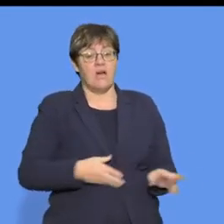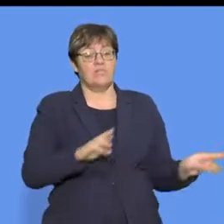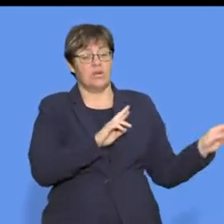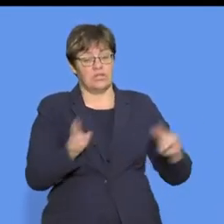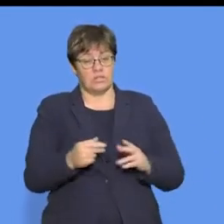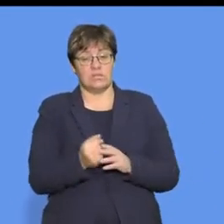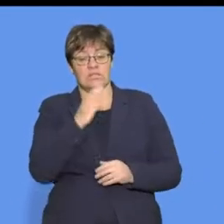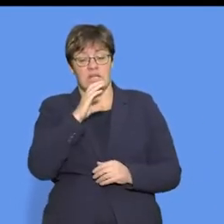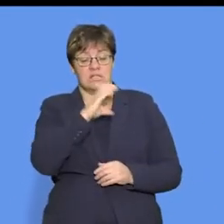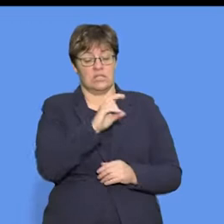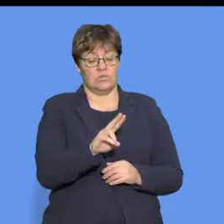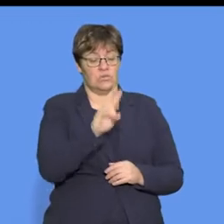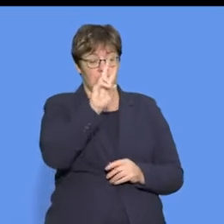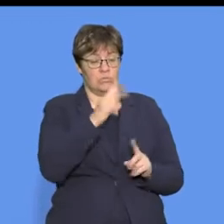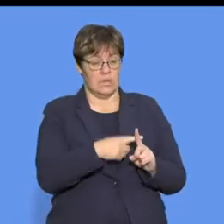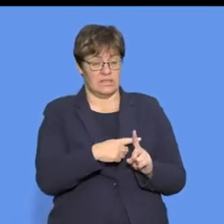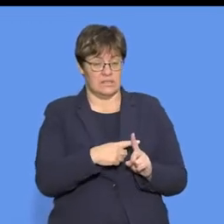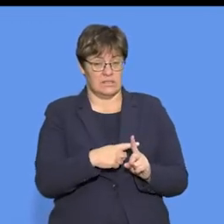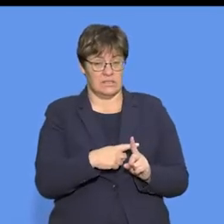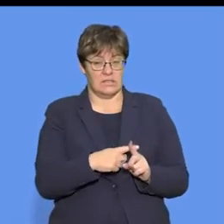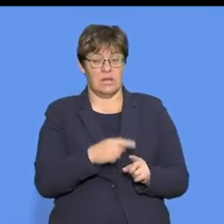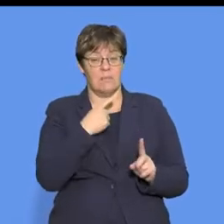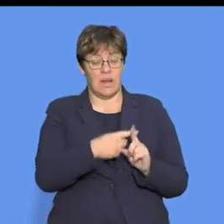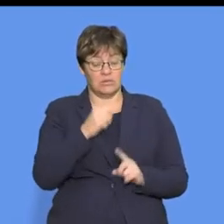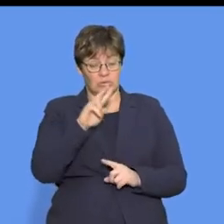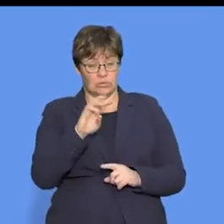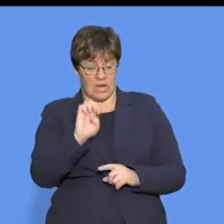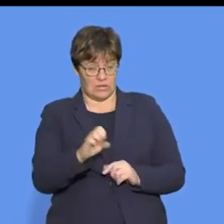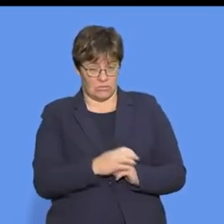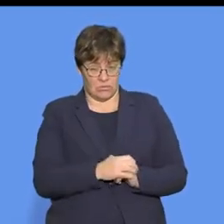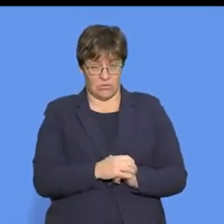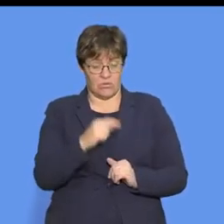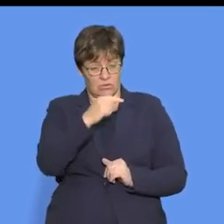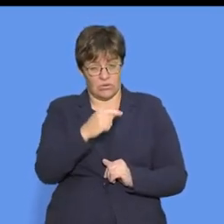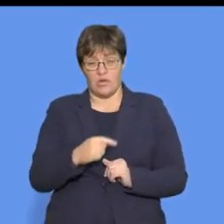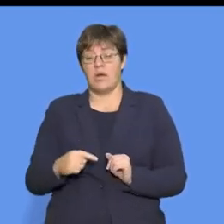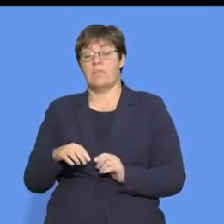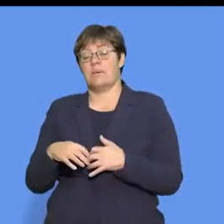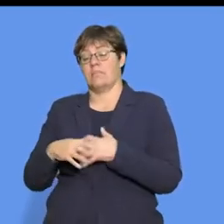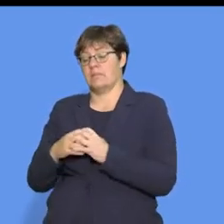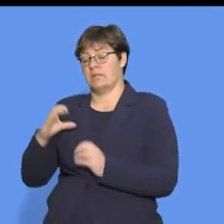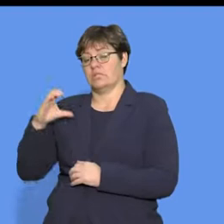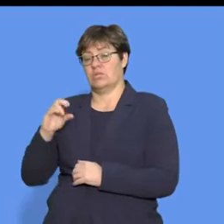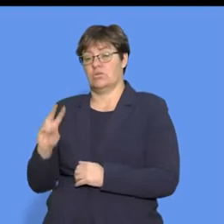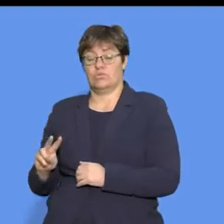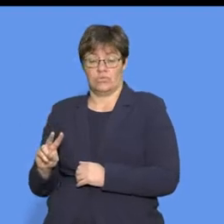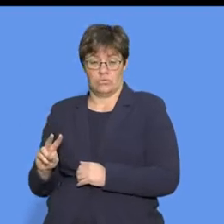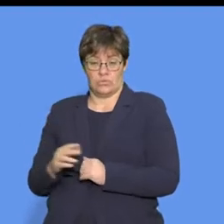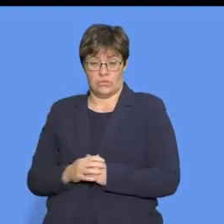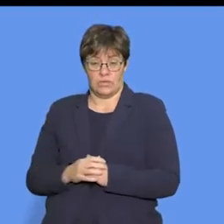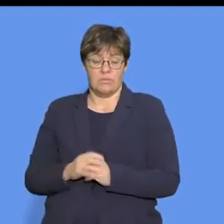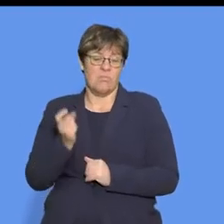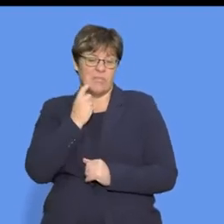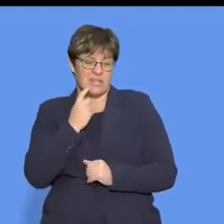half reaction, we're going to say copper 2 plus ions plus 2 electrons are going to form copper